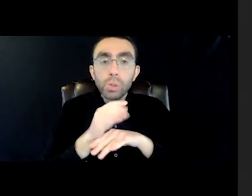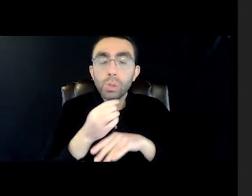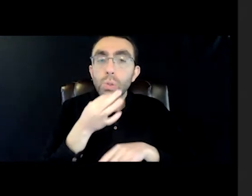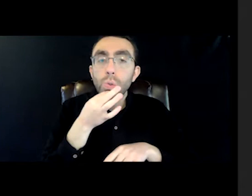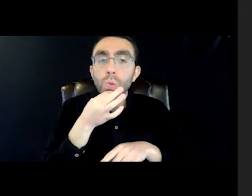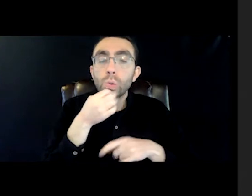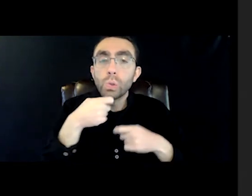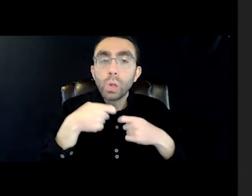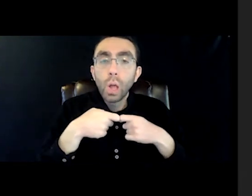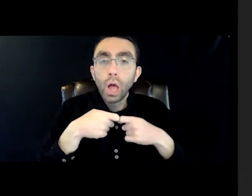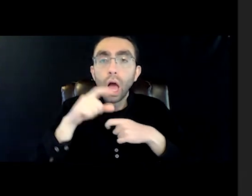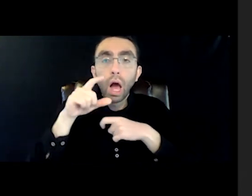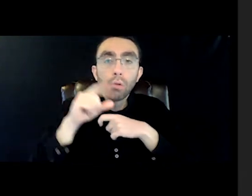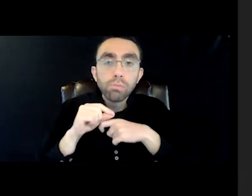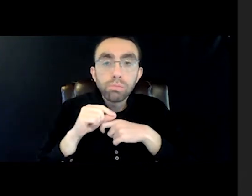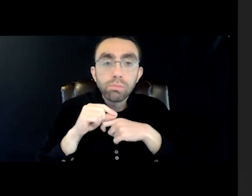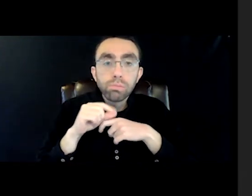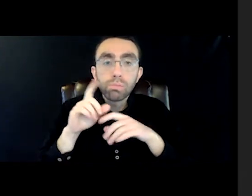die.